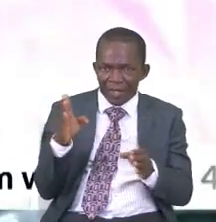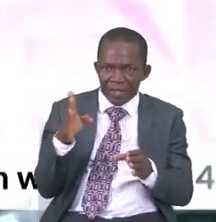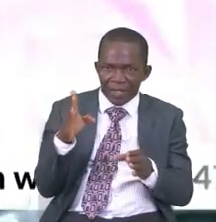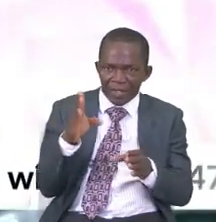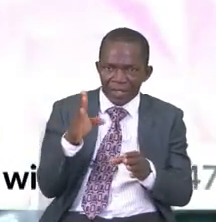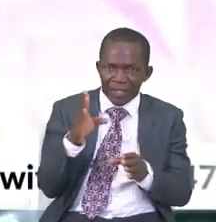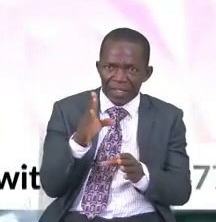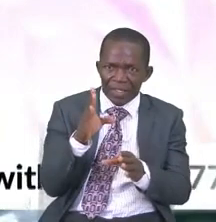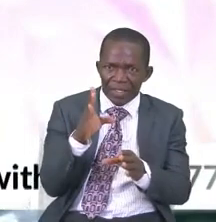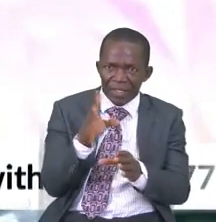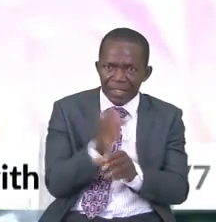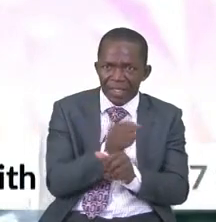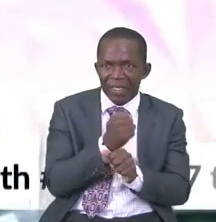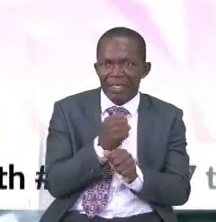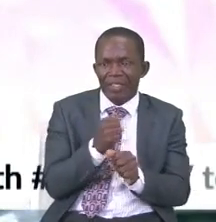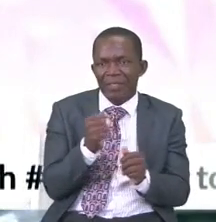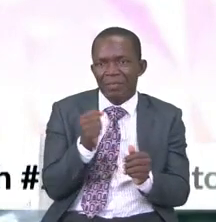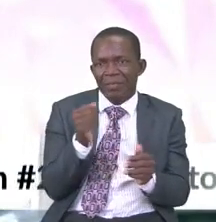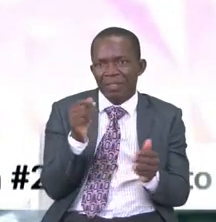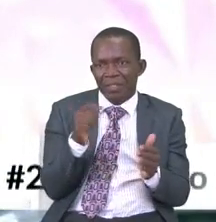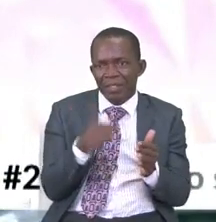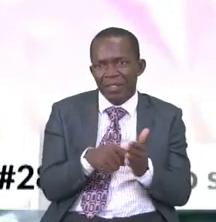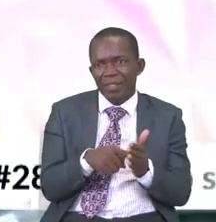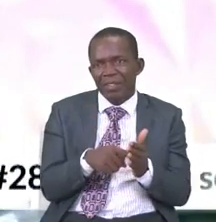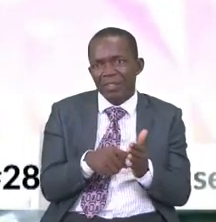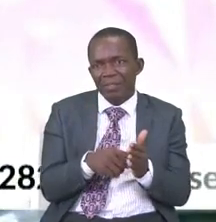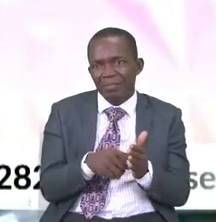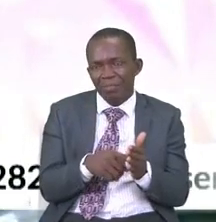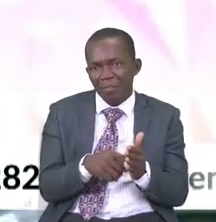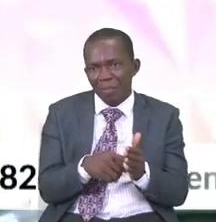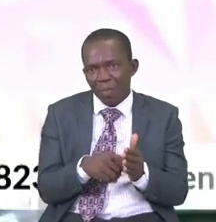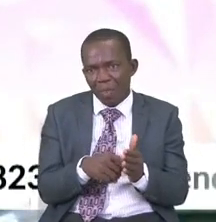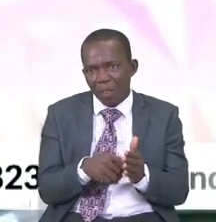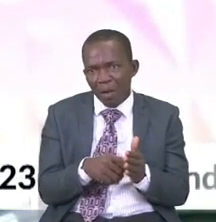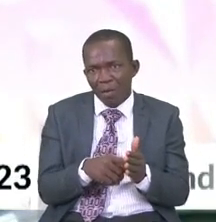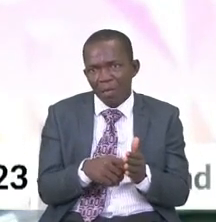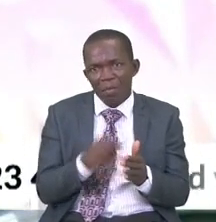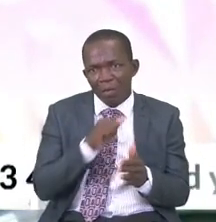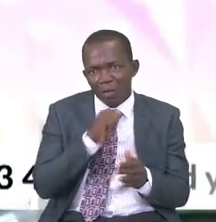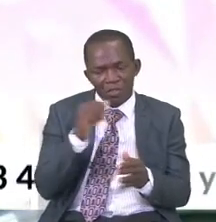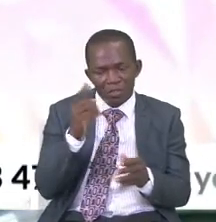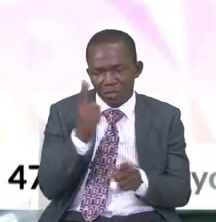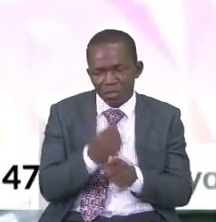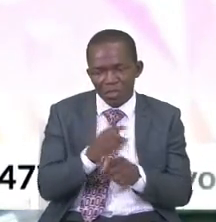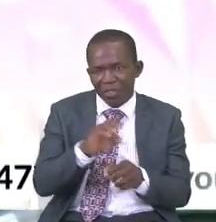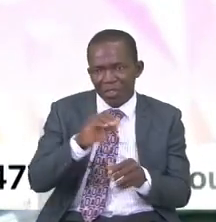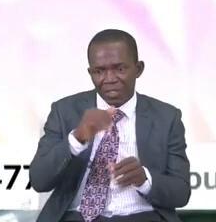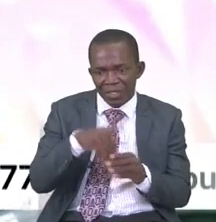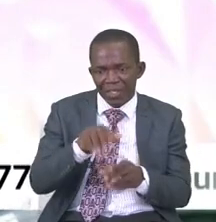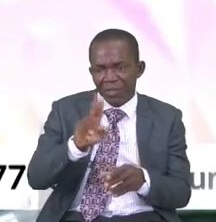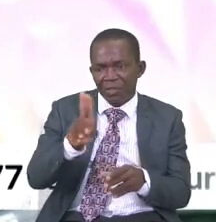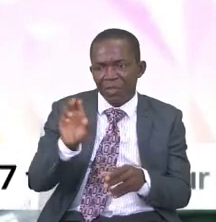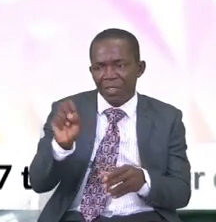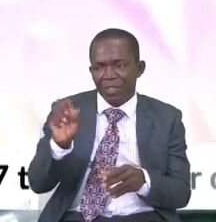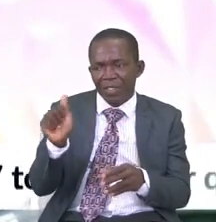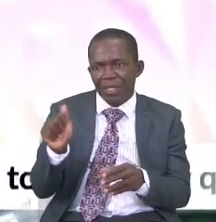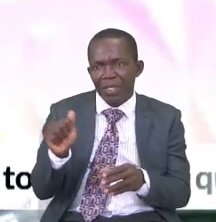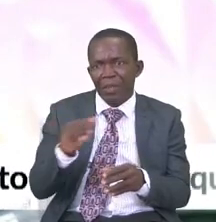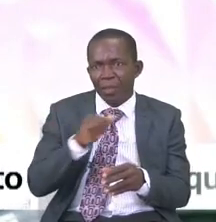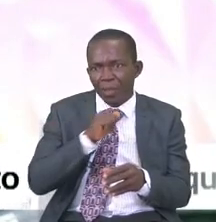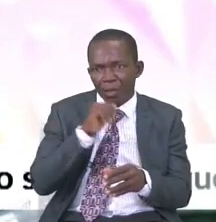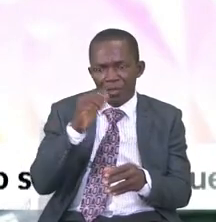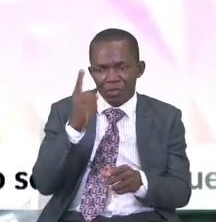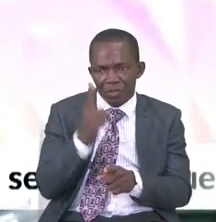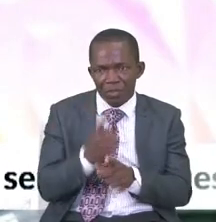product, not just in these United States, not just during the war, the Second